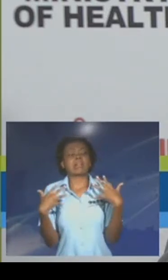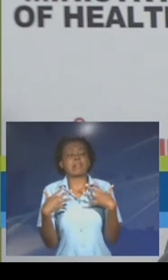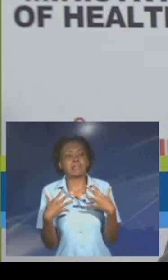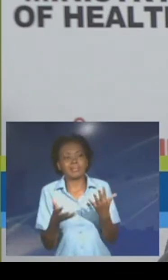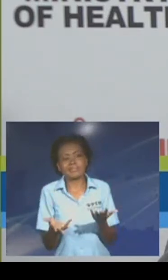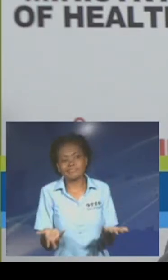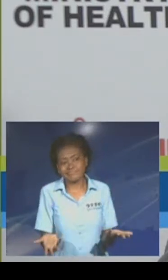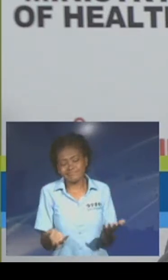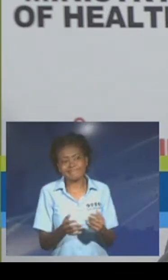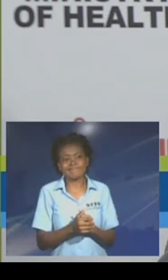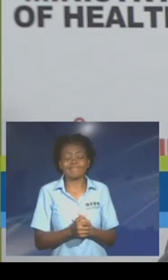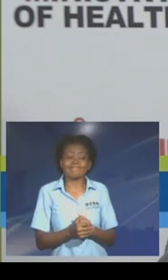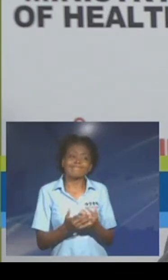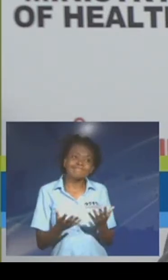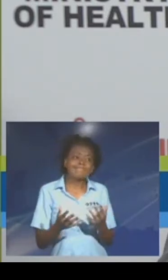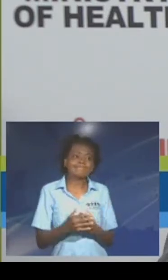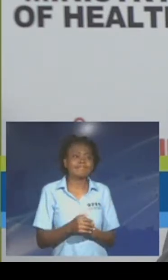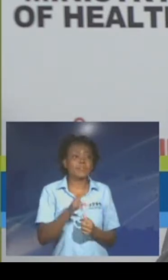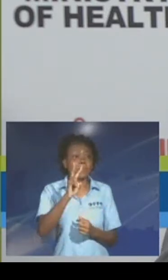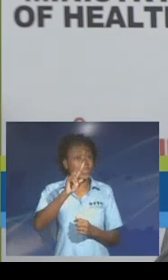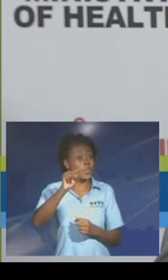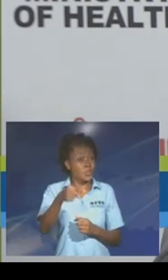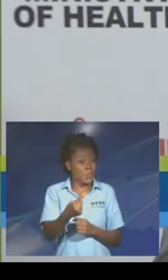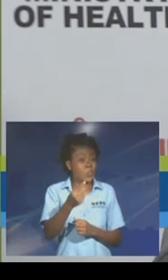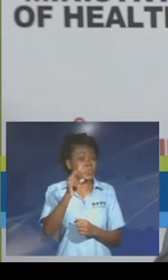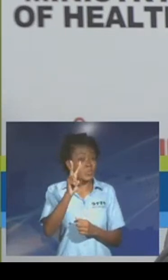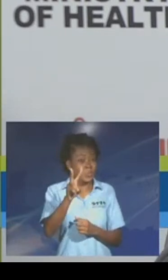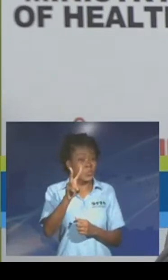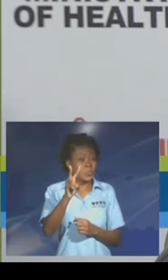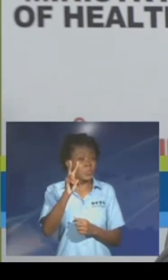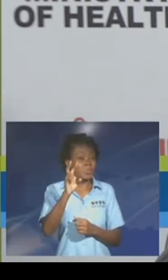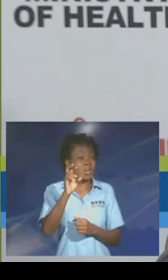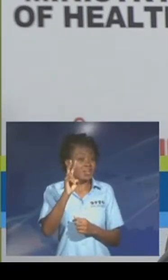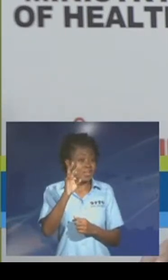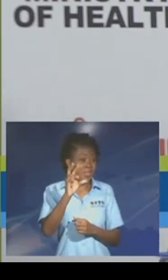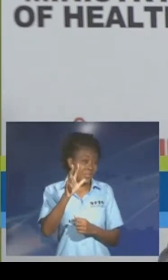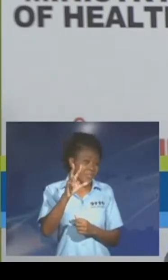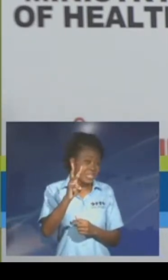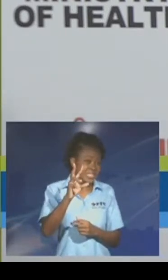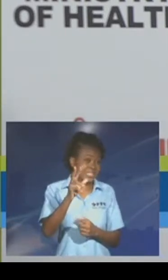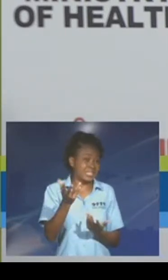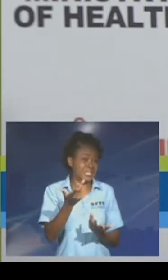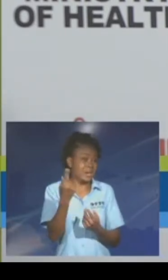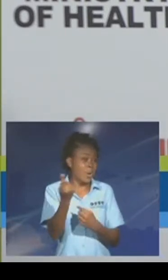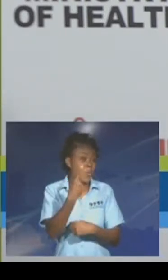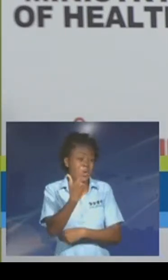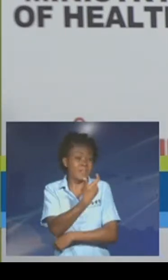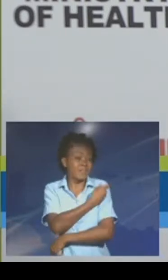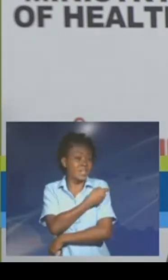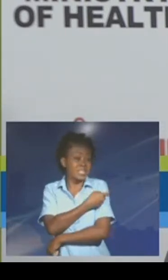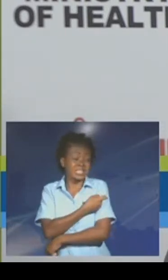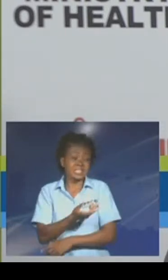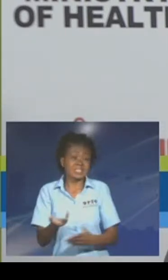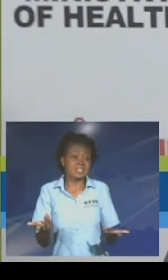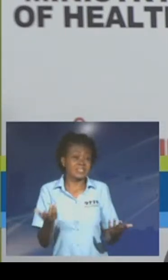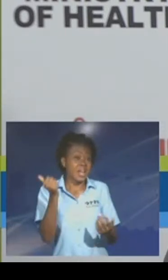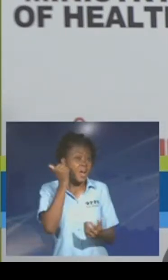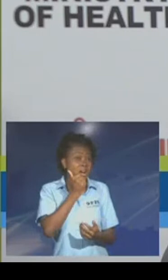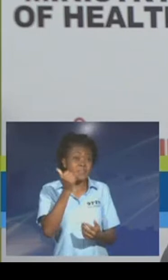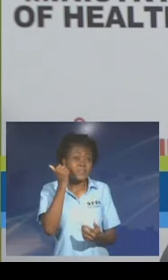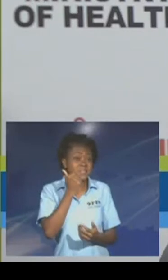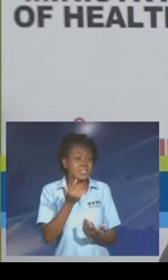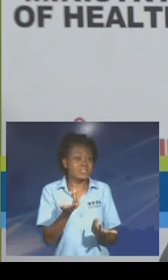So 2,236 children. The daily vaccination figures, this is for